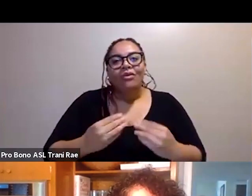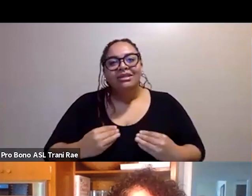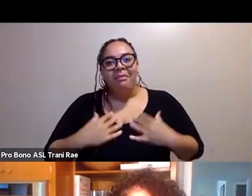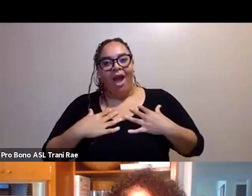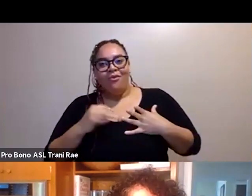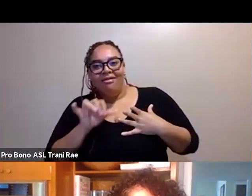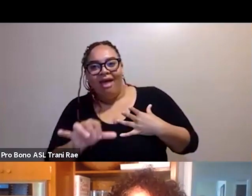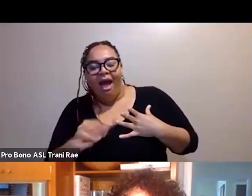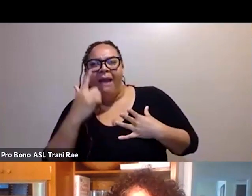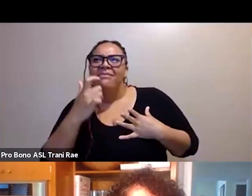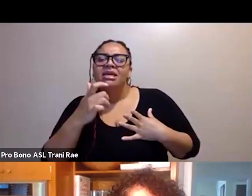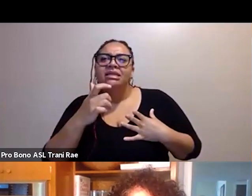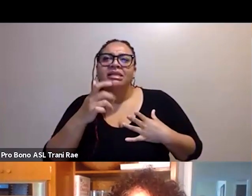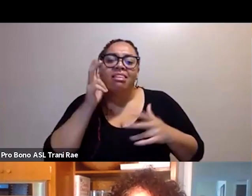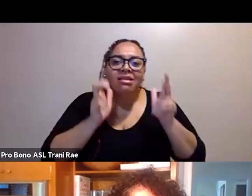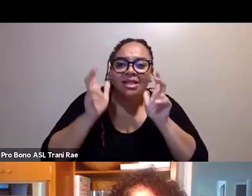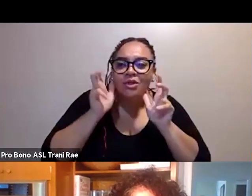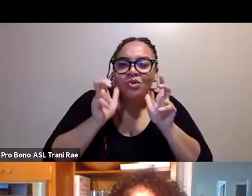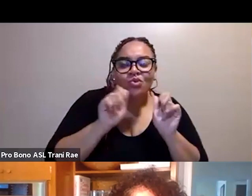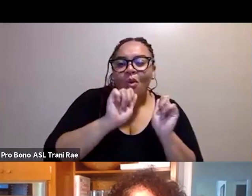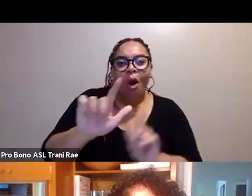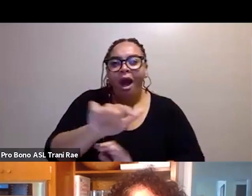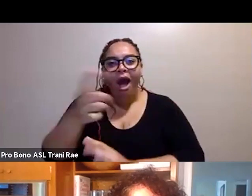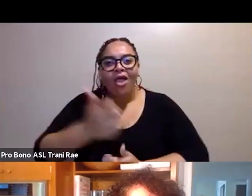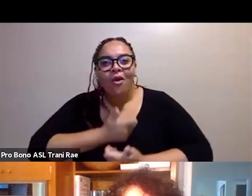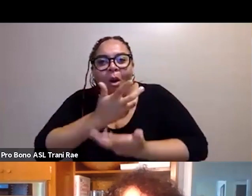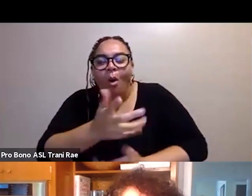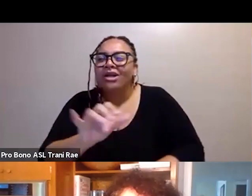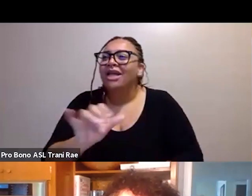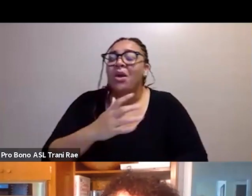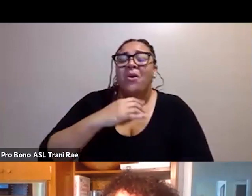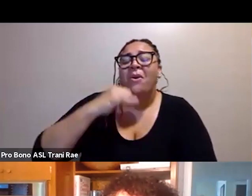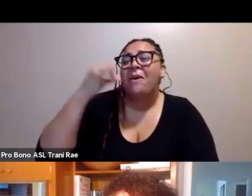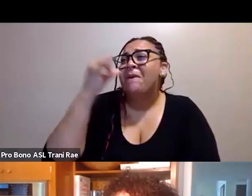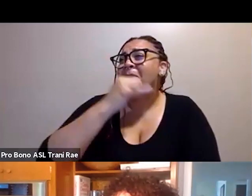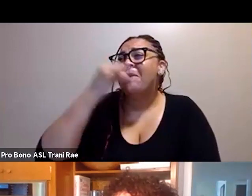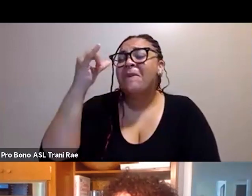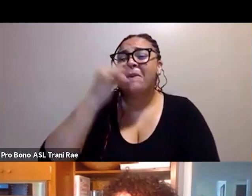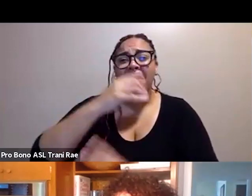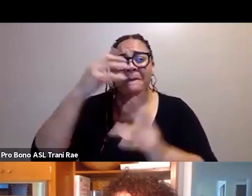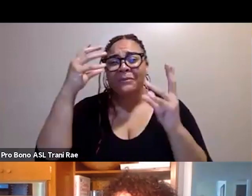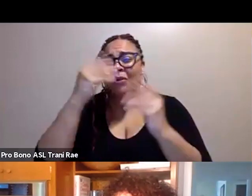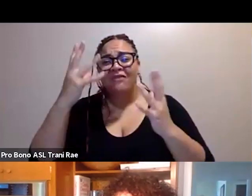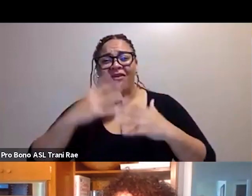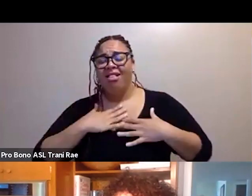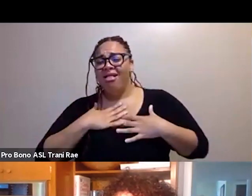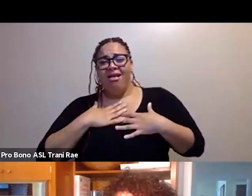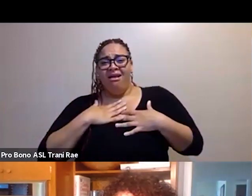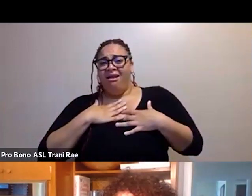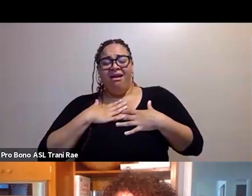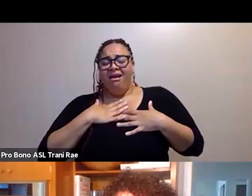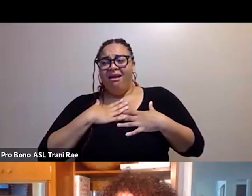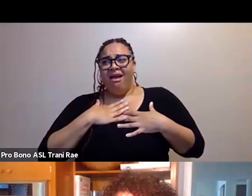listening to every one of the other poets, I was like, oh my God, it's so powerful. It's so beautiful. It's so